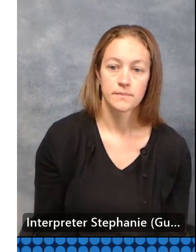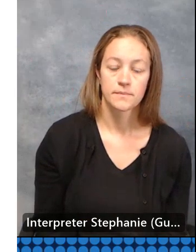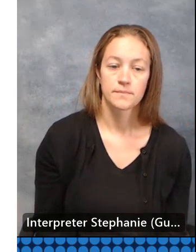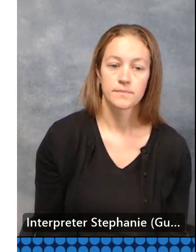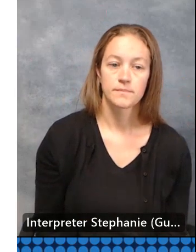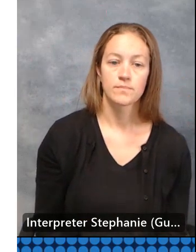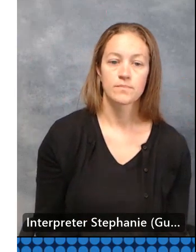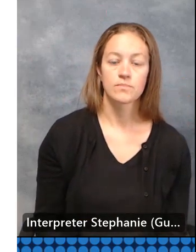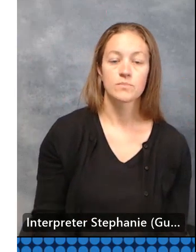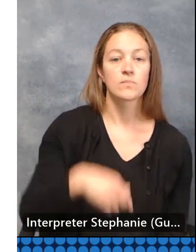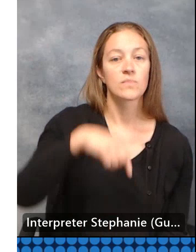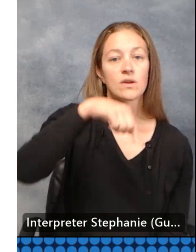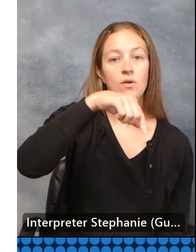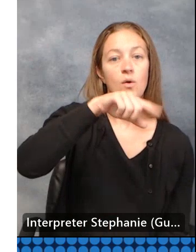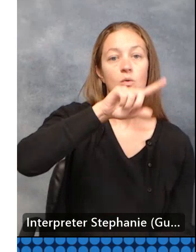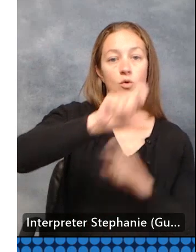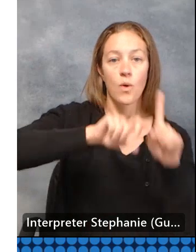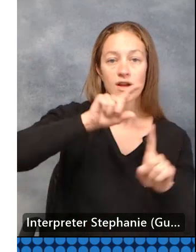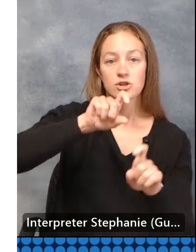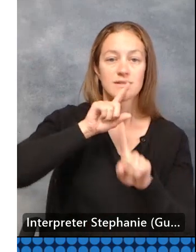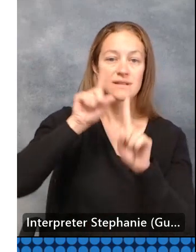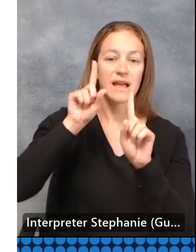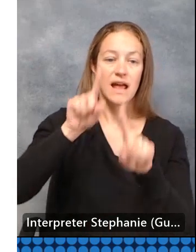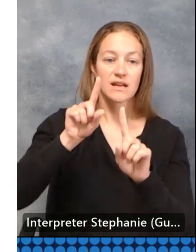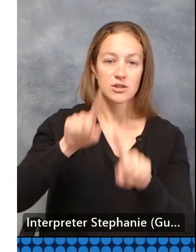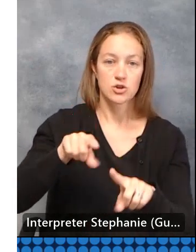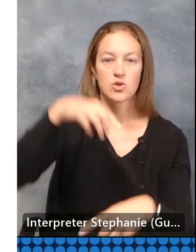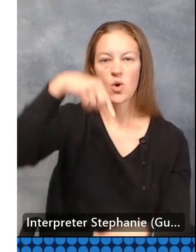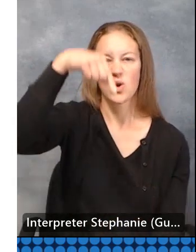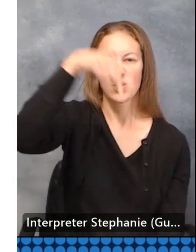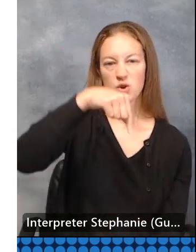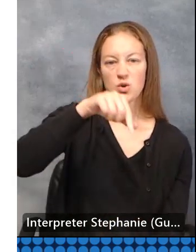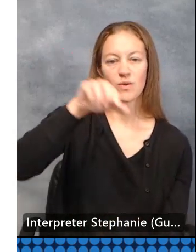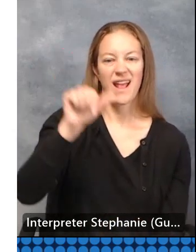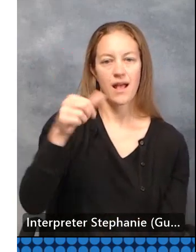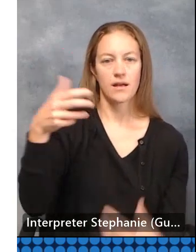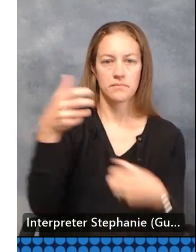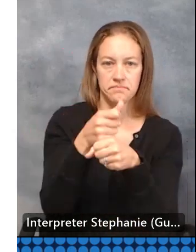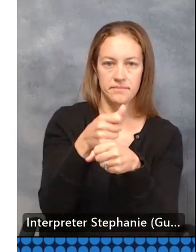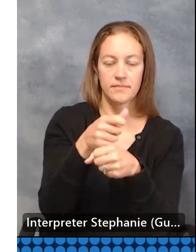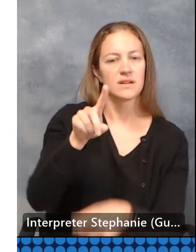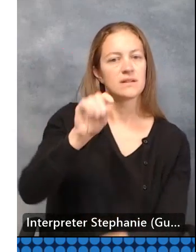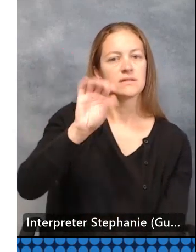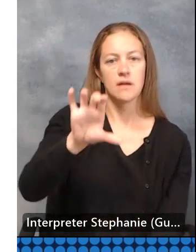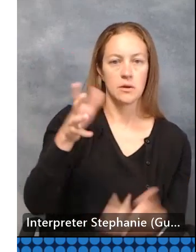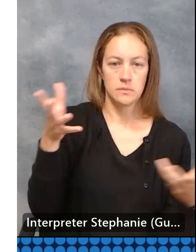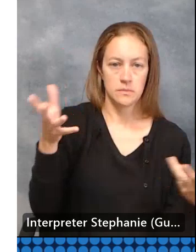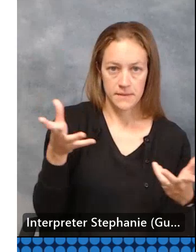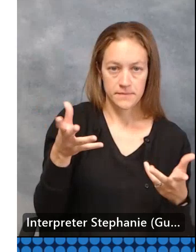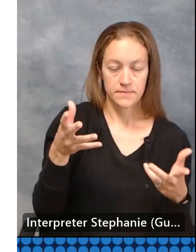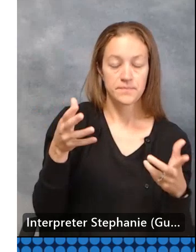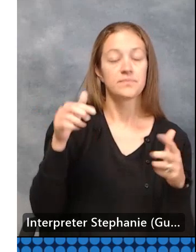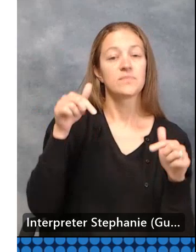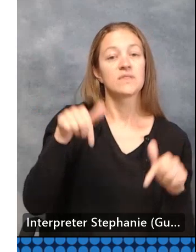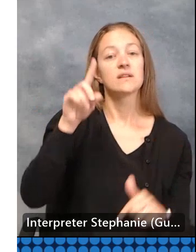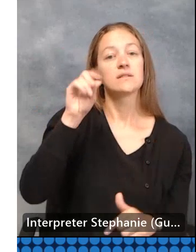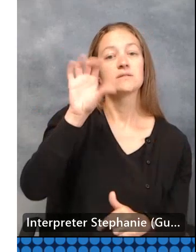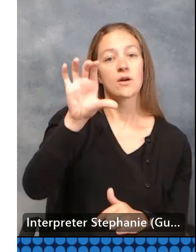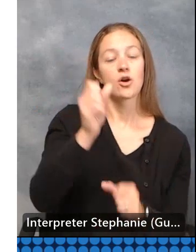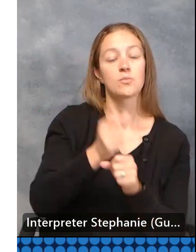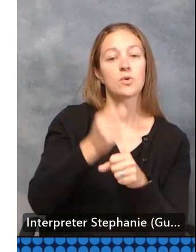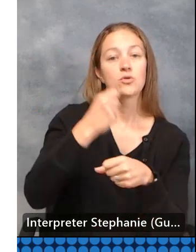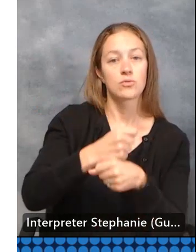What is the questions and answers or Q&A document? The document was